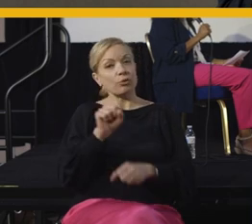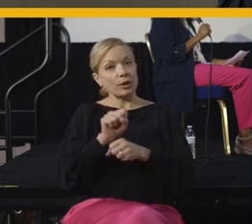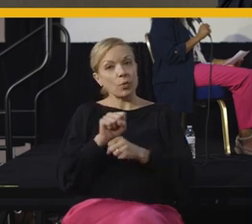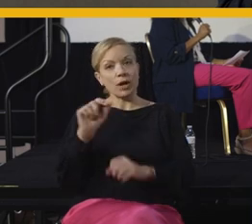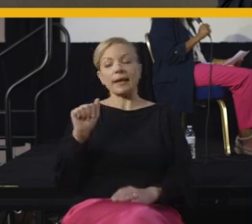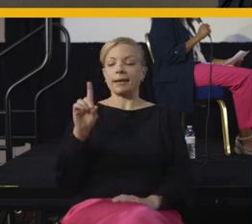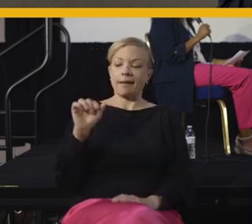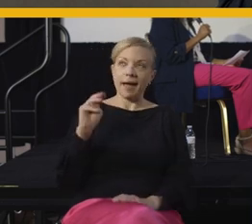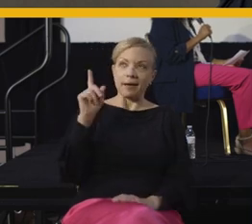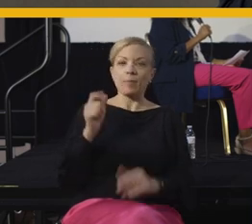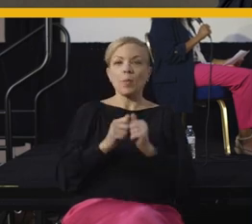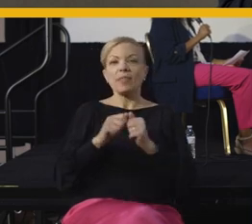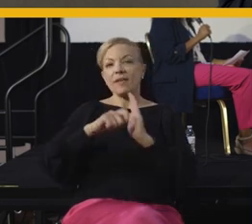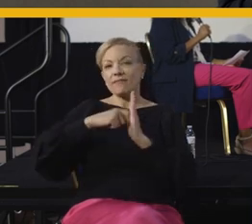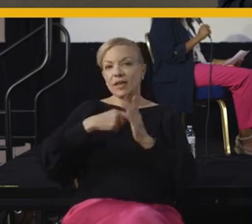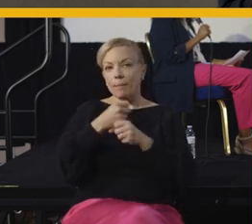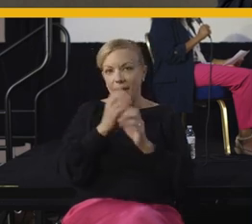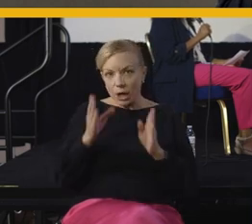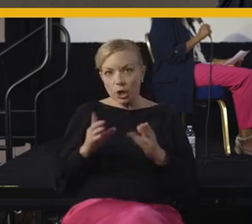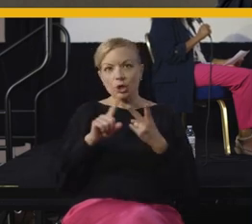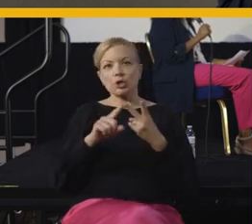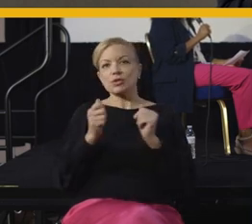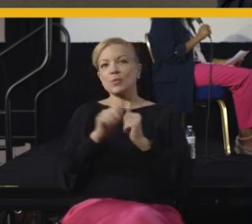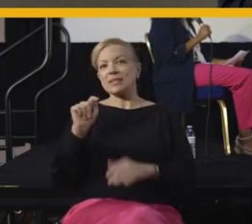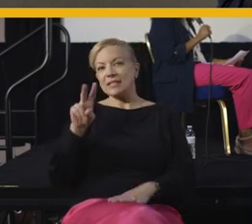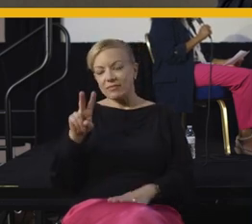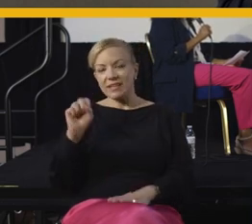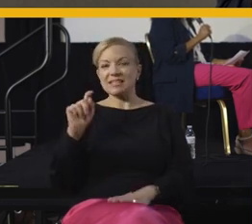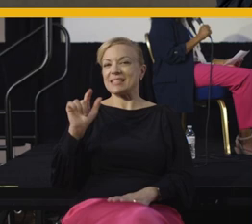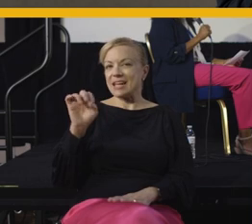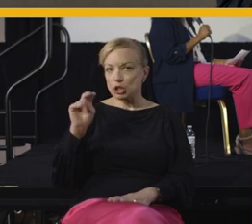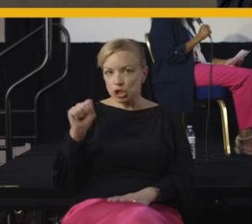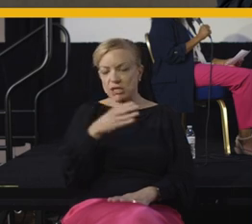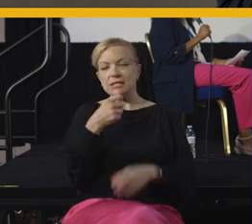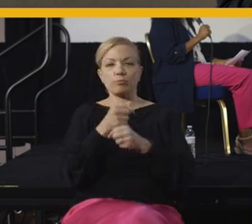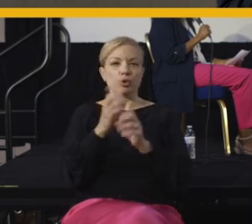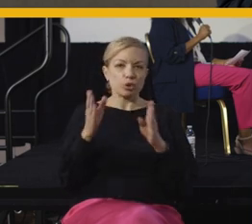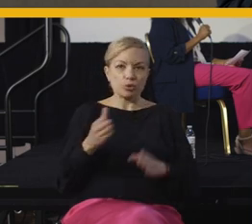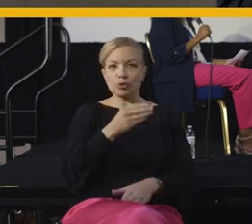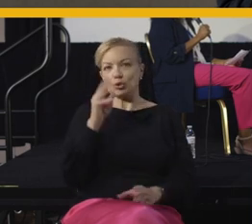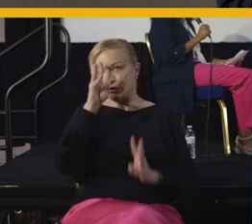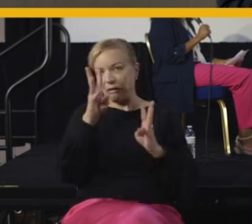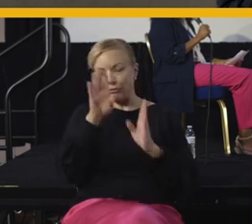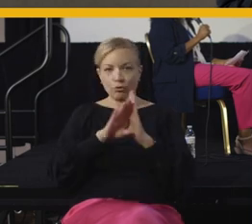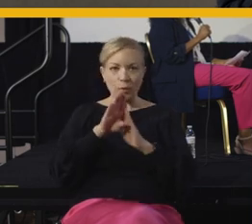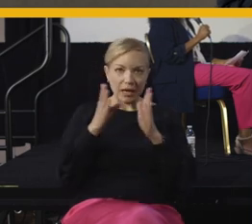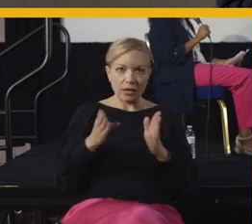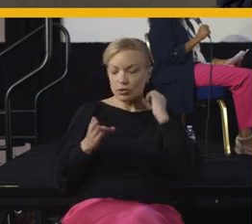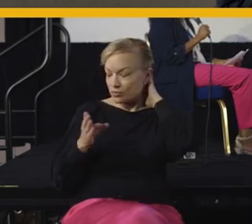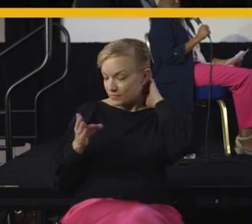Adam, with filmmakers, with stations, with producers, and creators on navigating